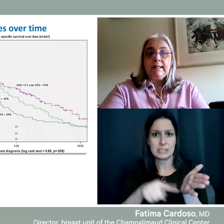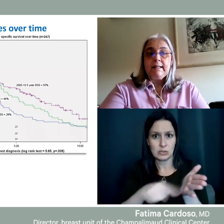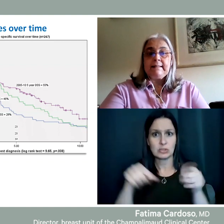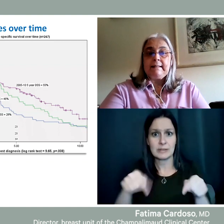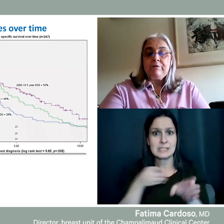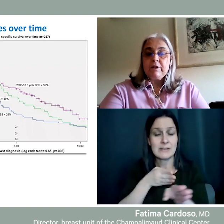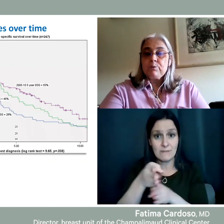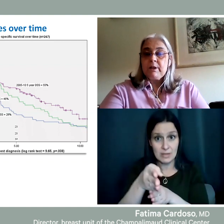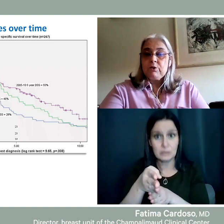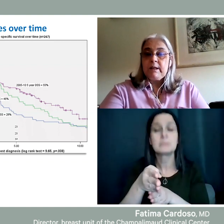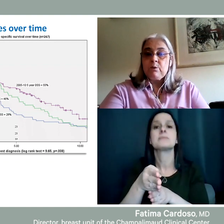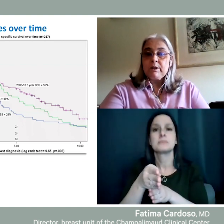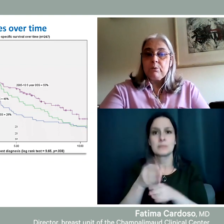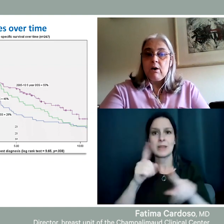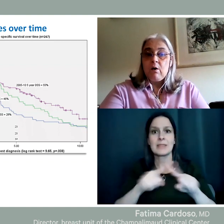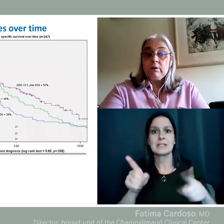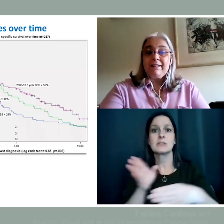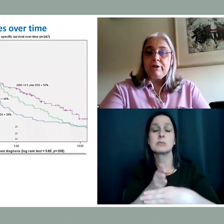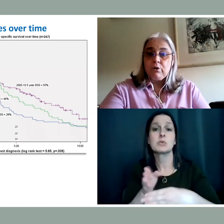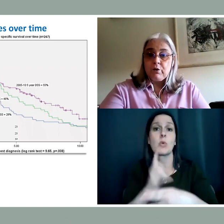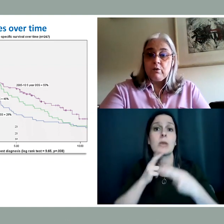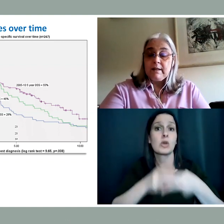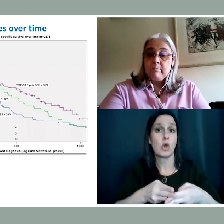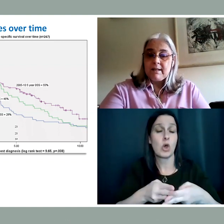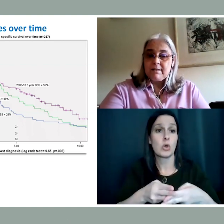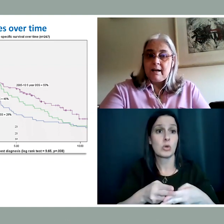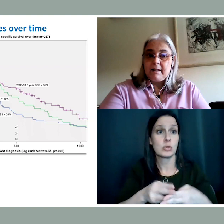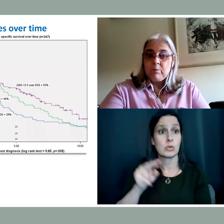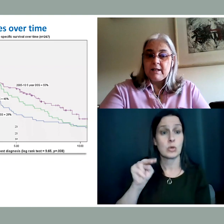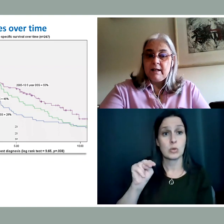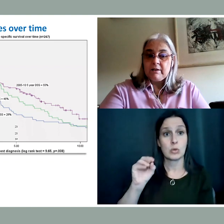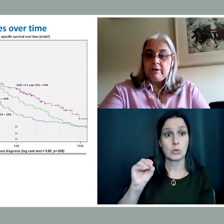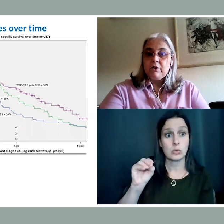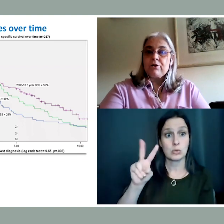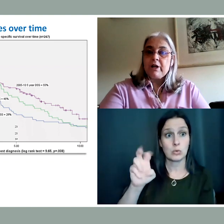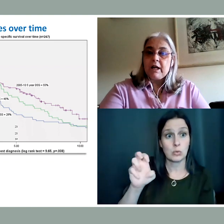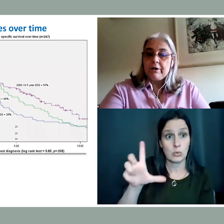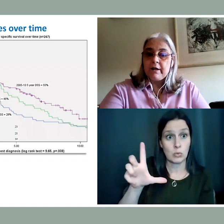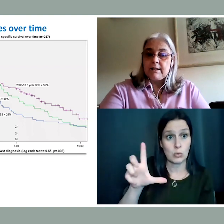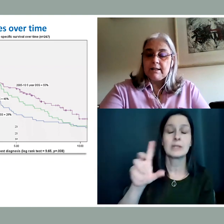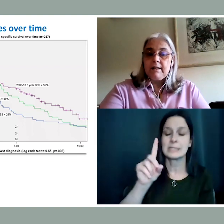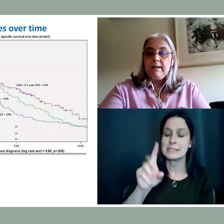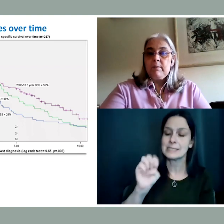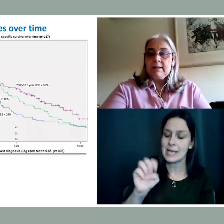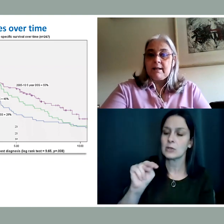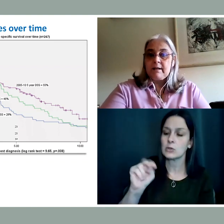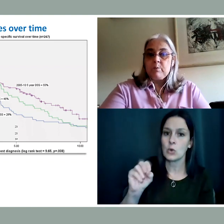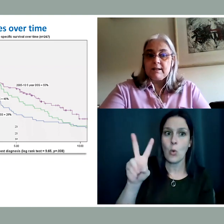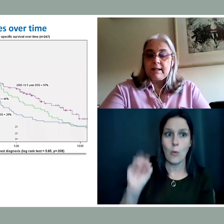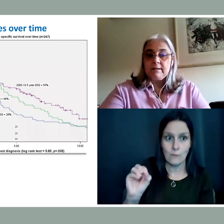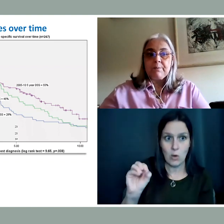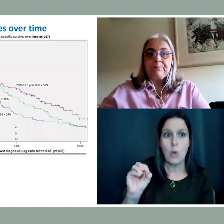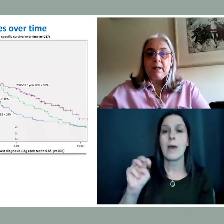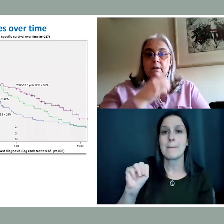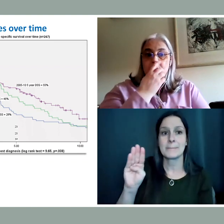field is the difference between what we call de novo metastatic breast cancer or recurrent metastatic